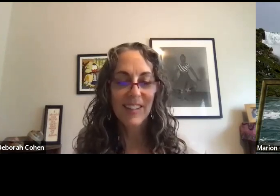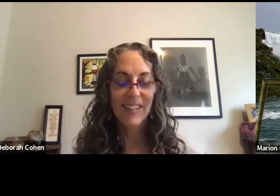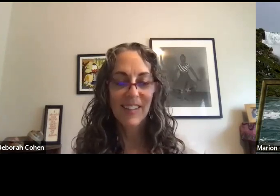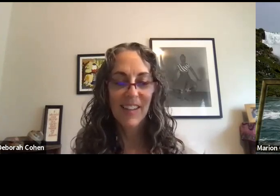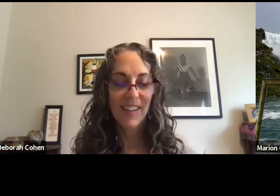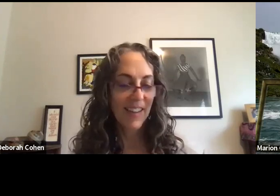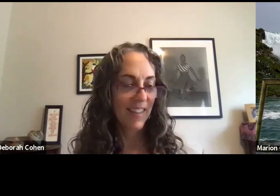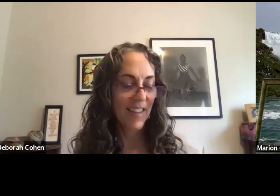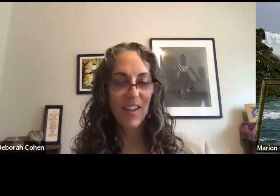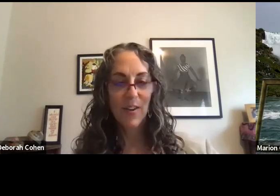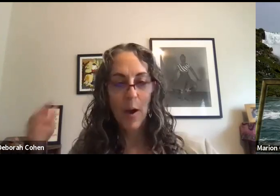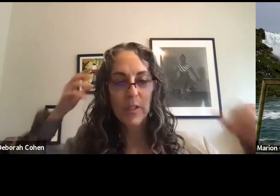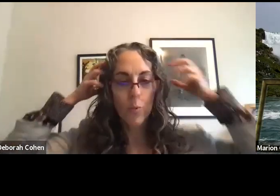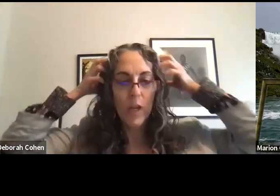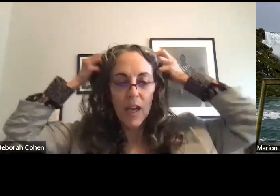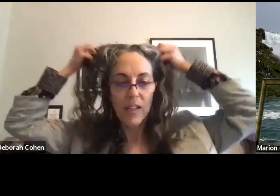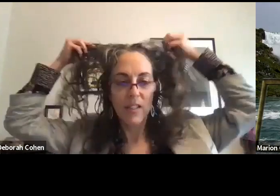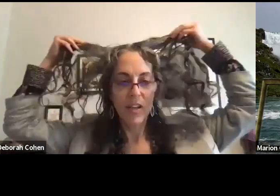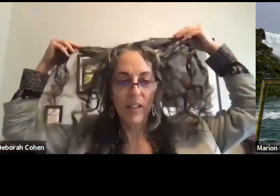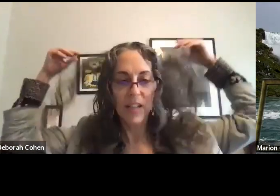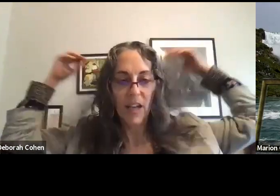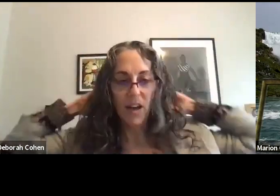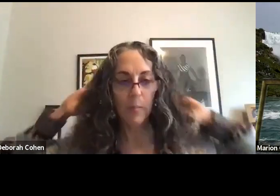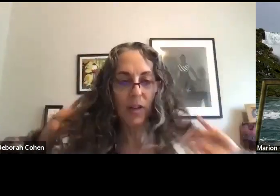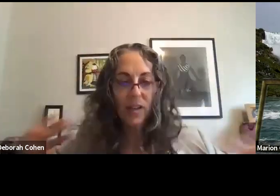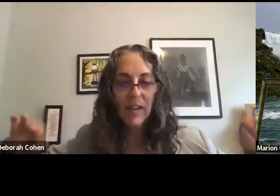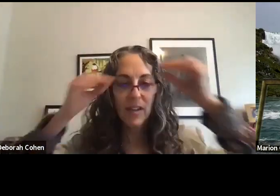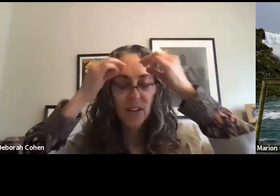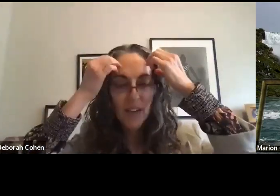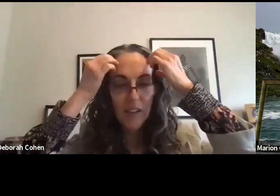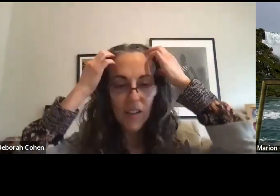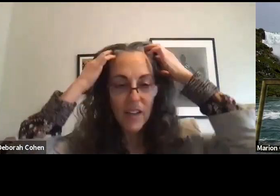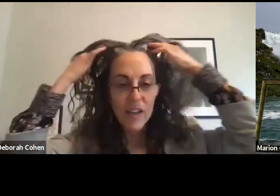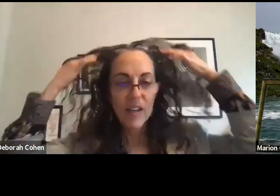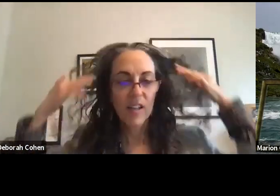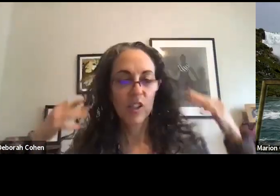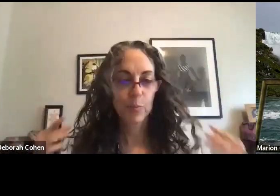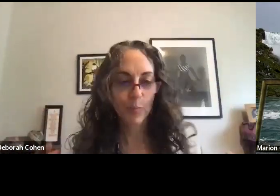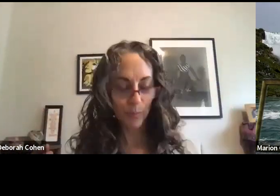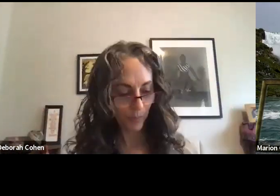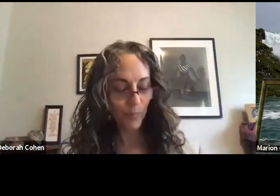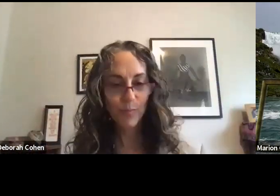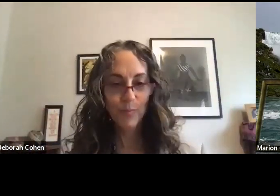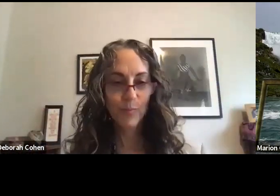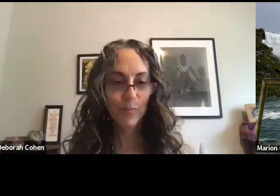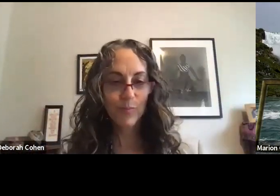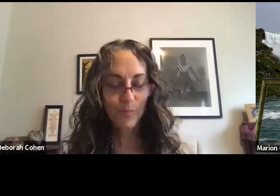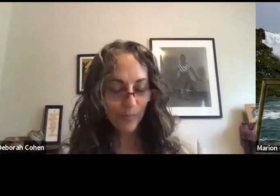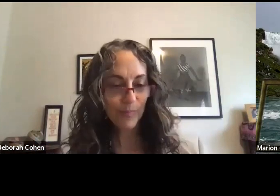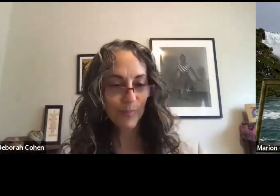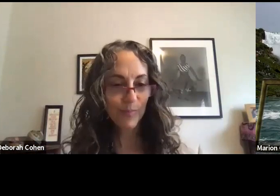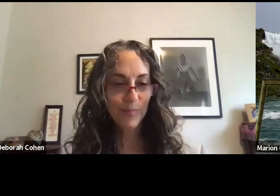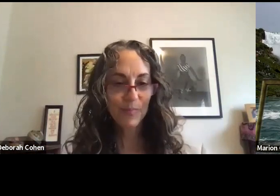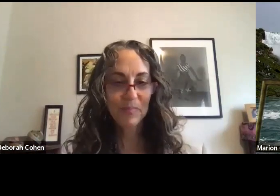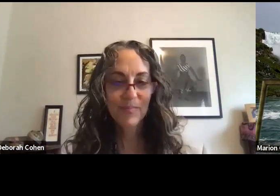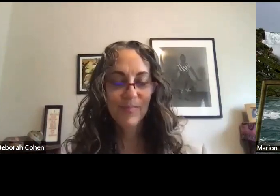fine. Thank you. How was your weekend? Did you get a little downtime? Yes, Sunday I did. I didn't